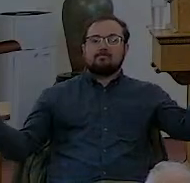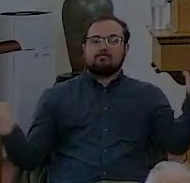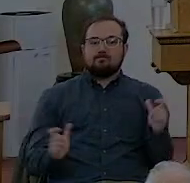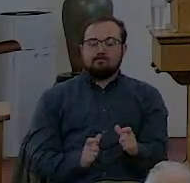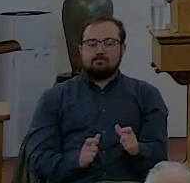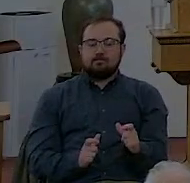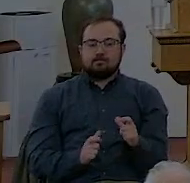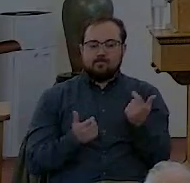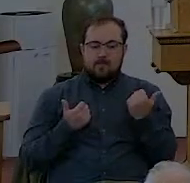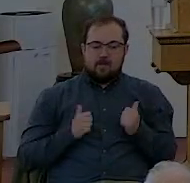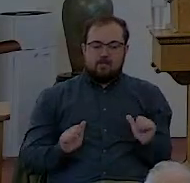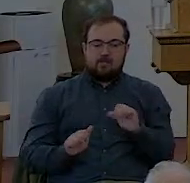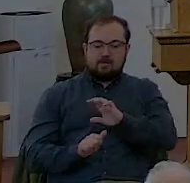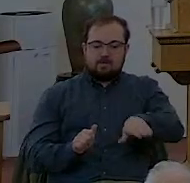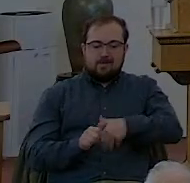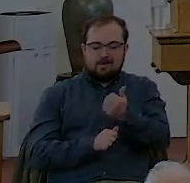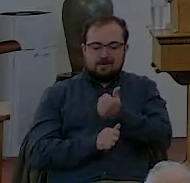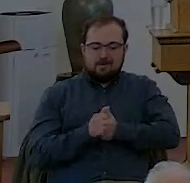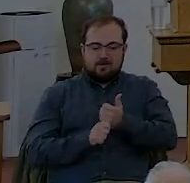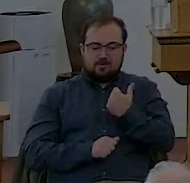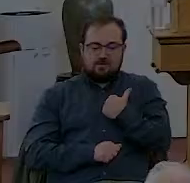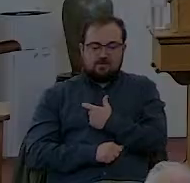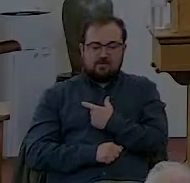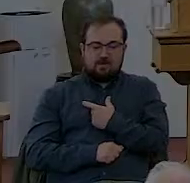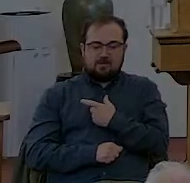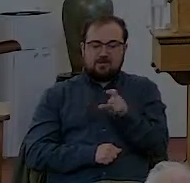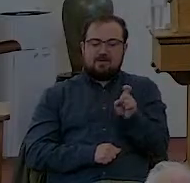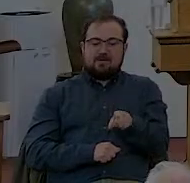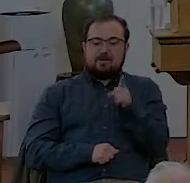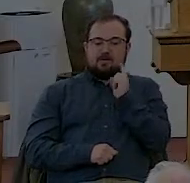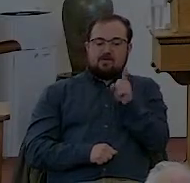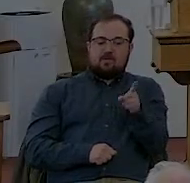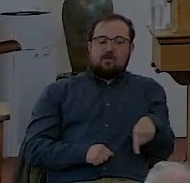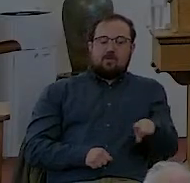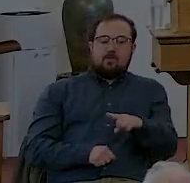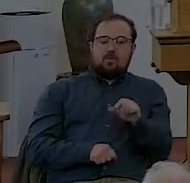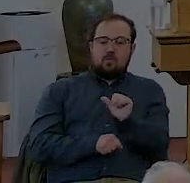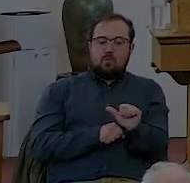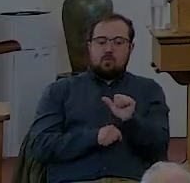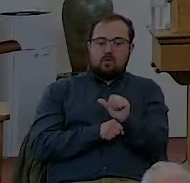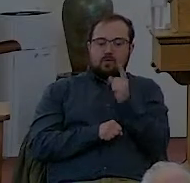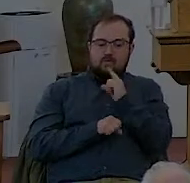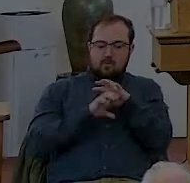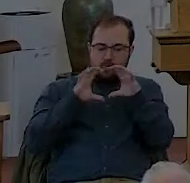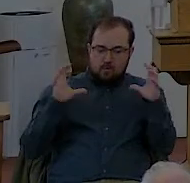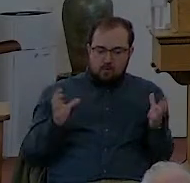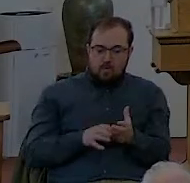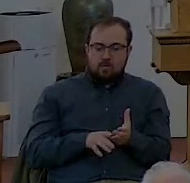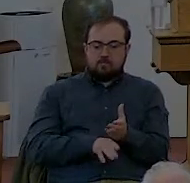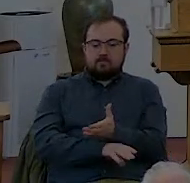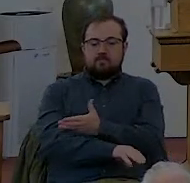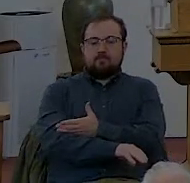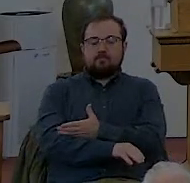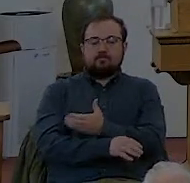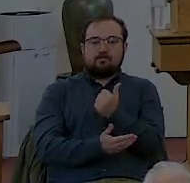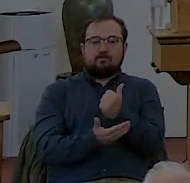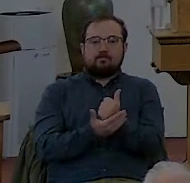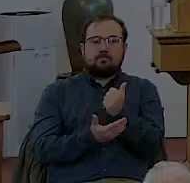efforts of all of us are needed to do thy work in this world.